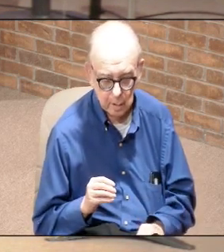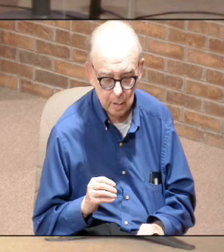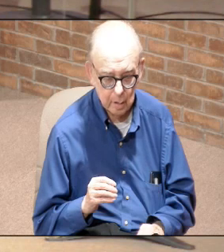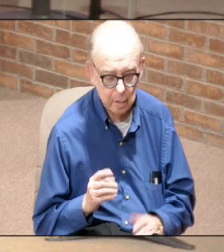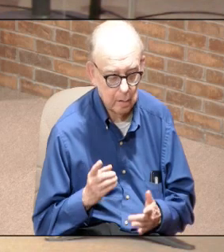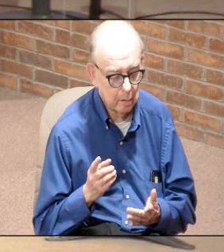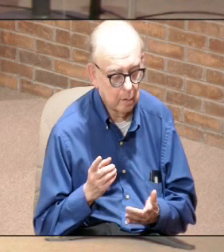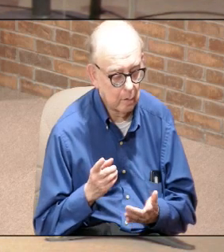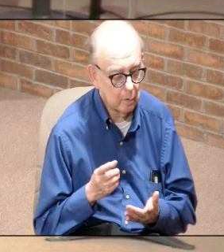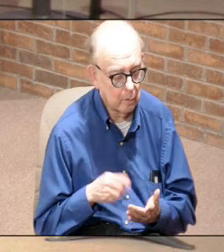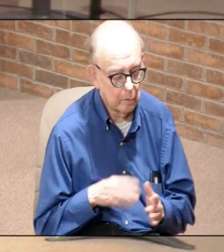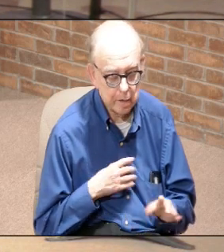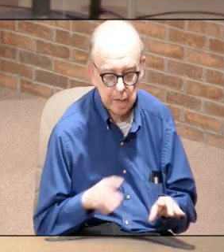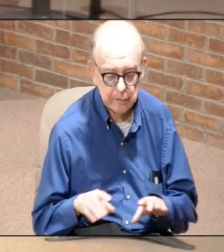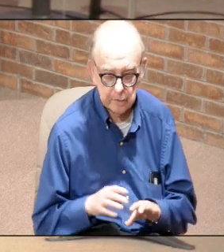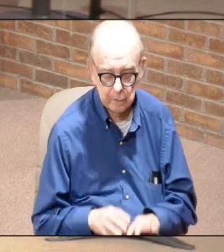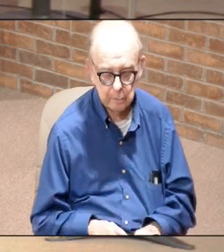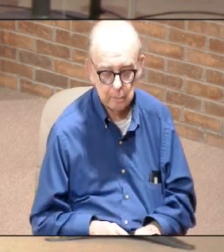So what does he do?